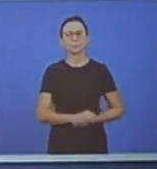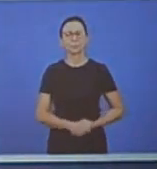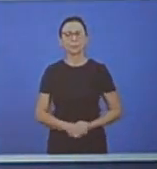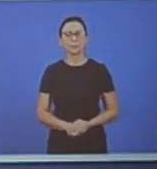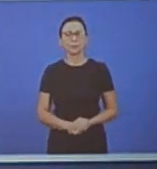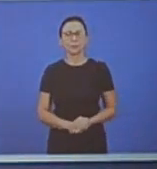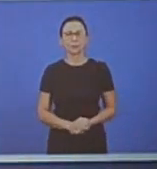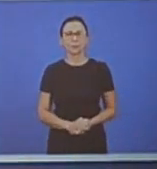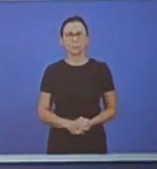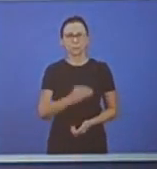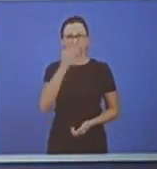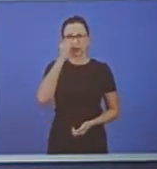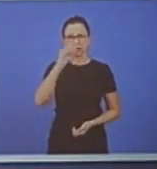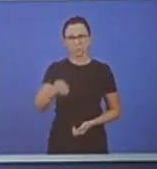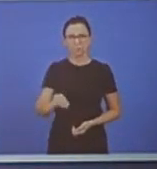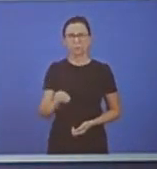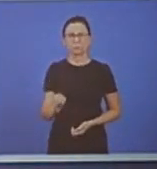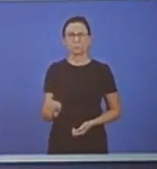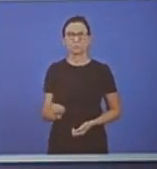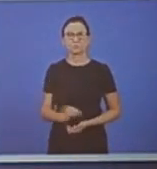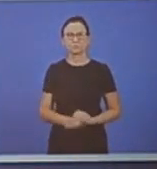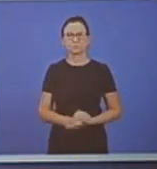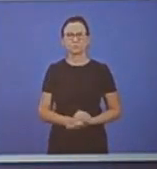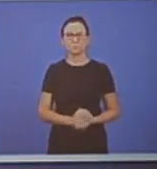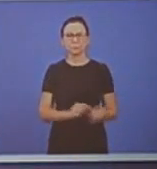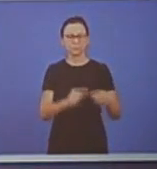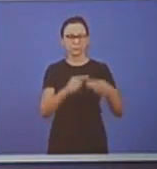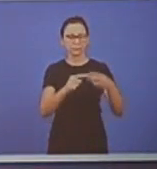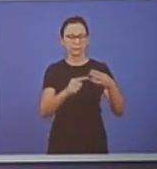Let's see the other one about rejection.